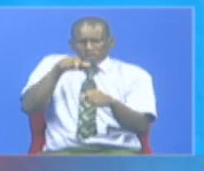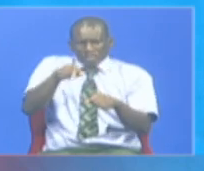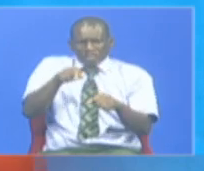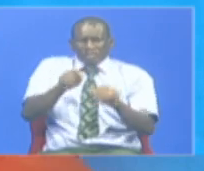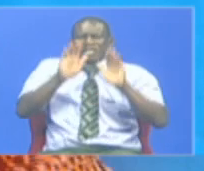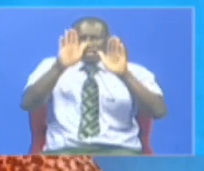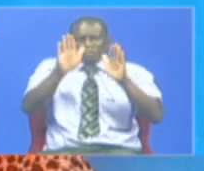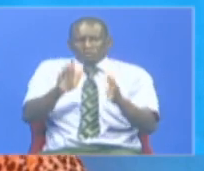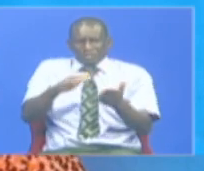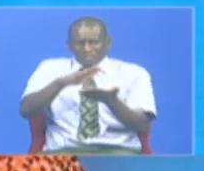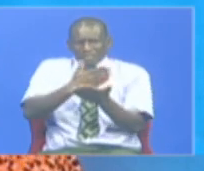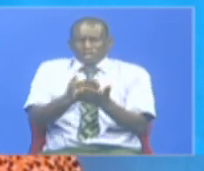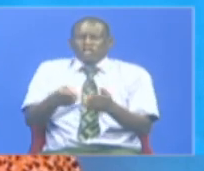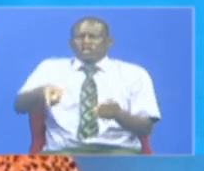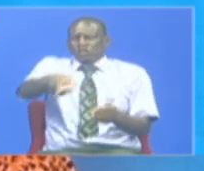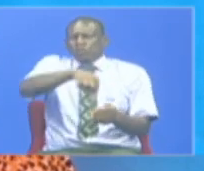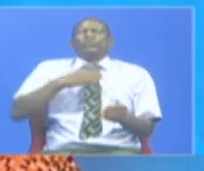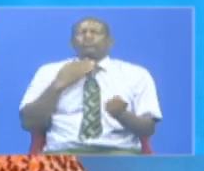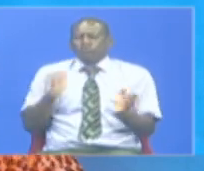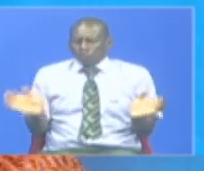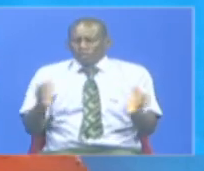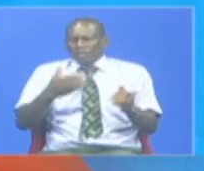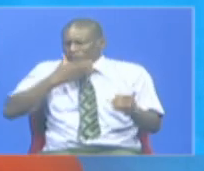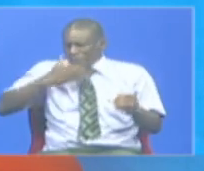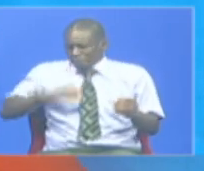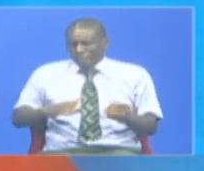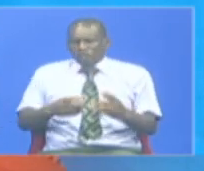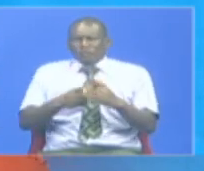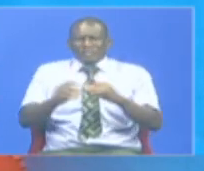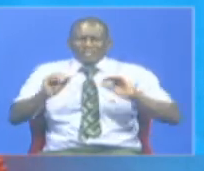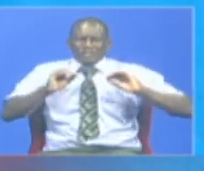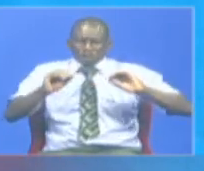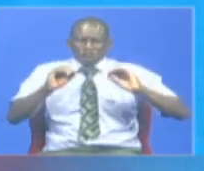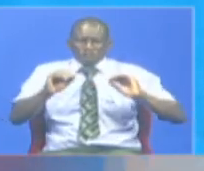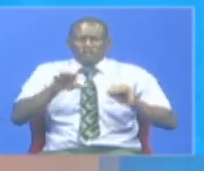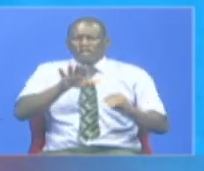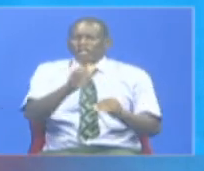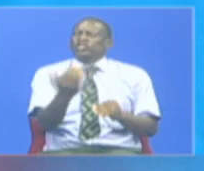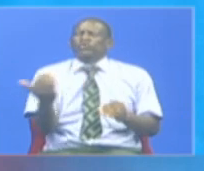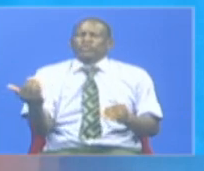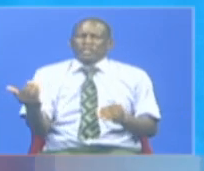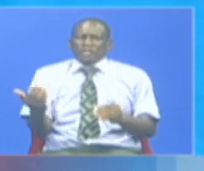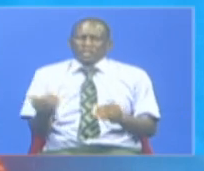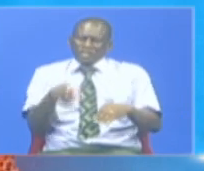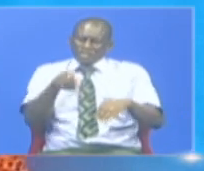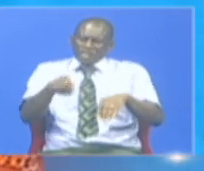sector. We encourage parents to begin teaching their children